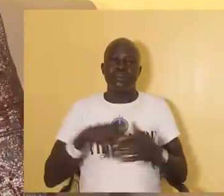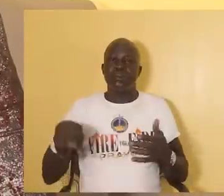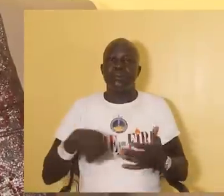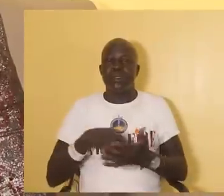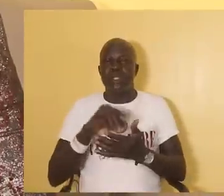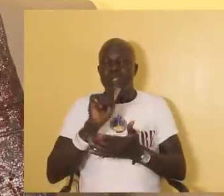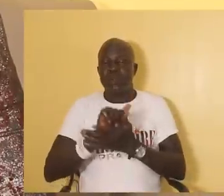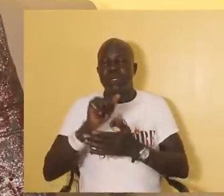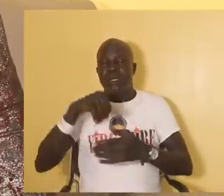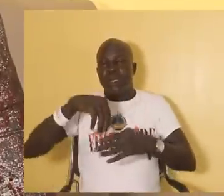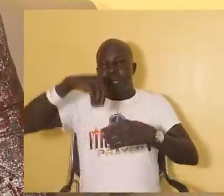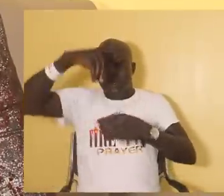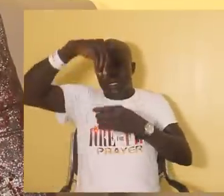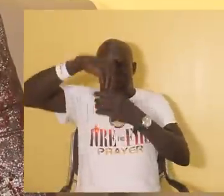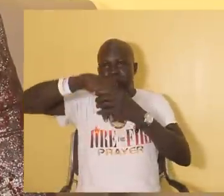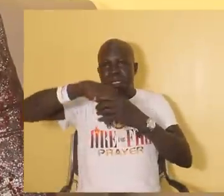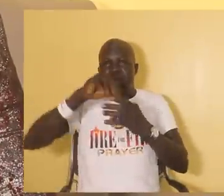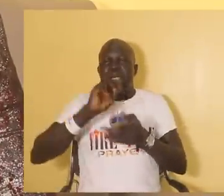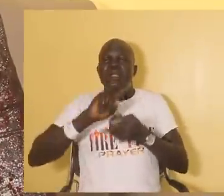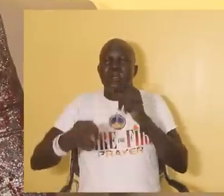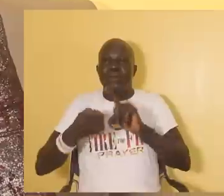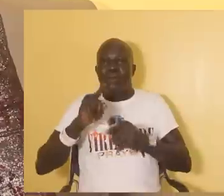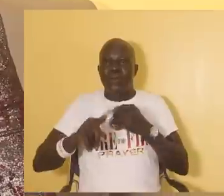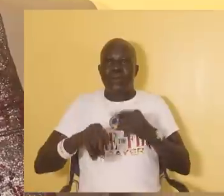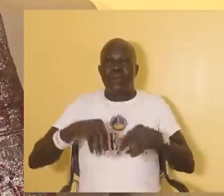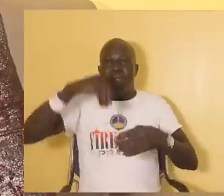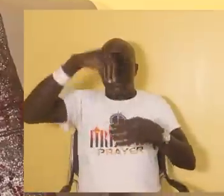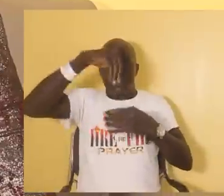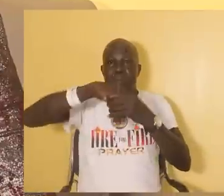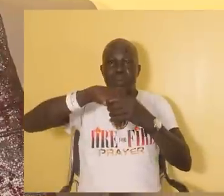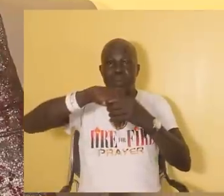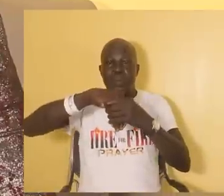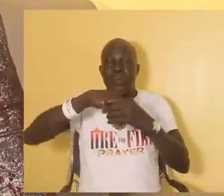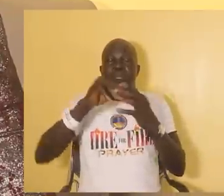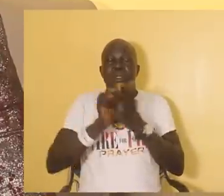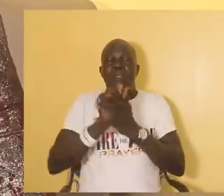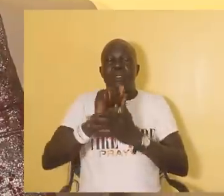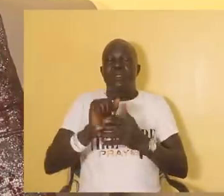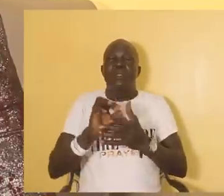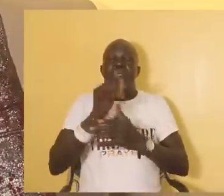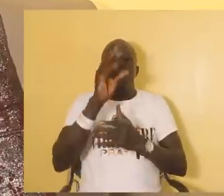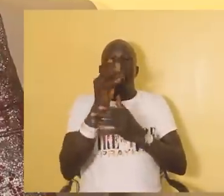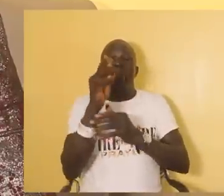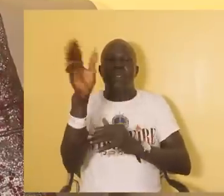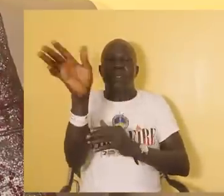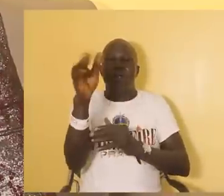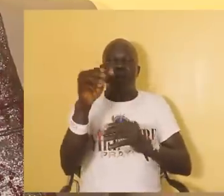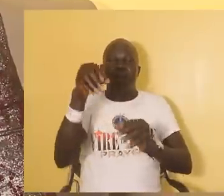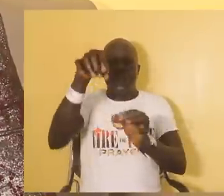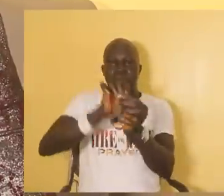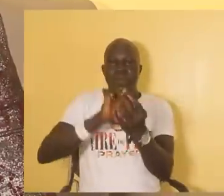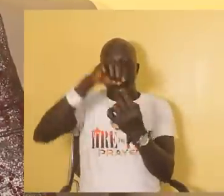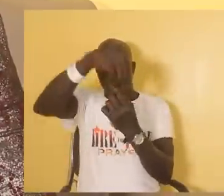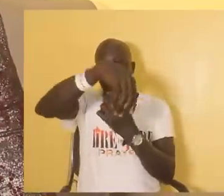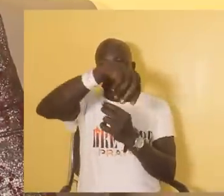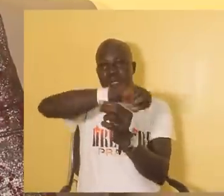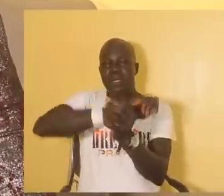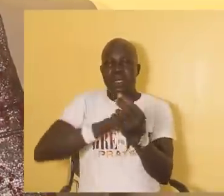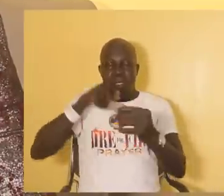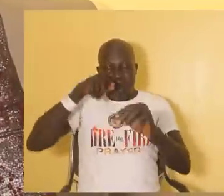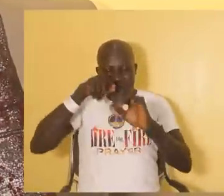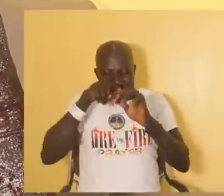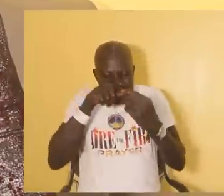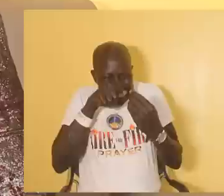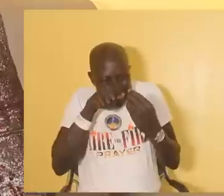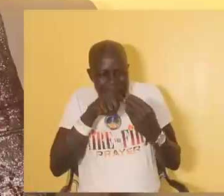man dreamed that himself and his friend planted in the tree, and they injected the two plantains, and his